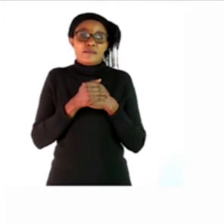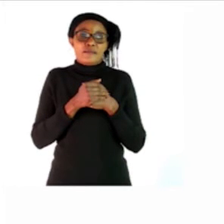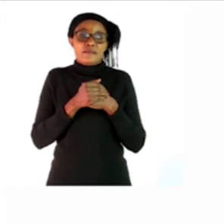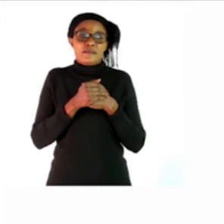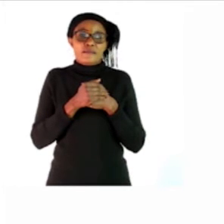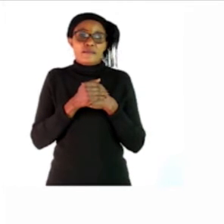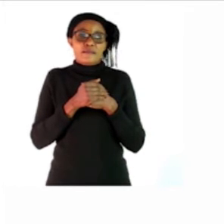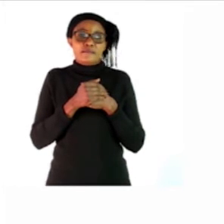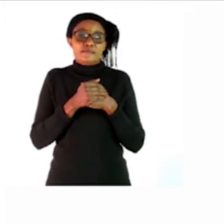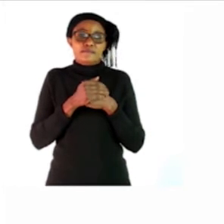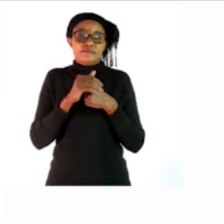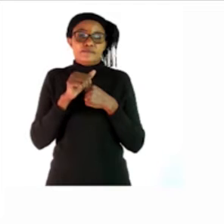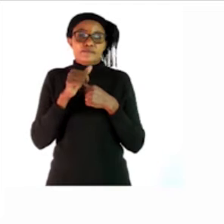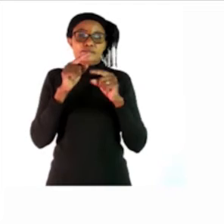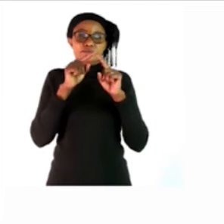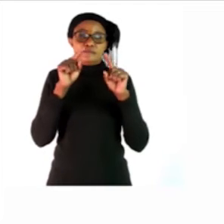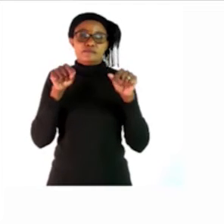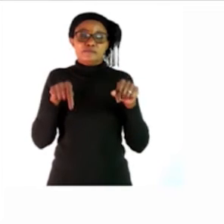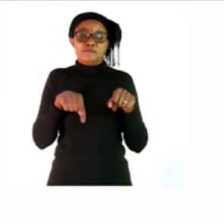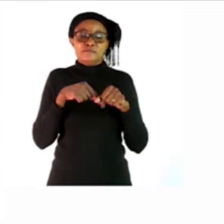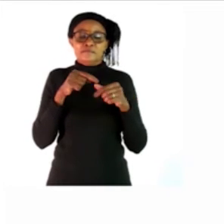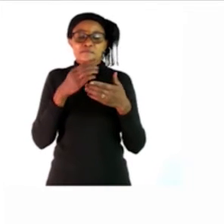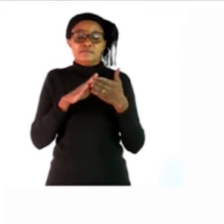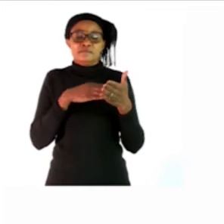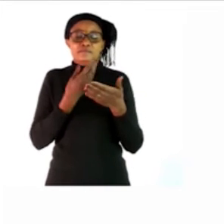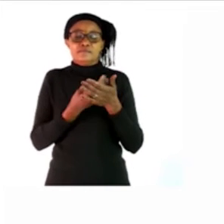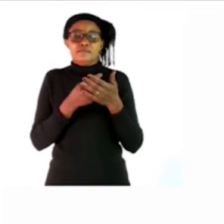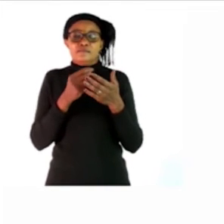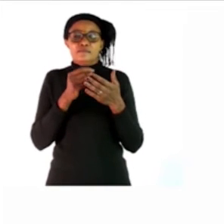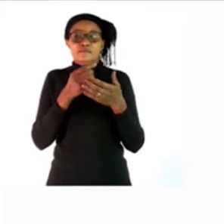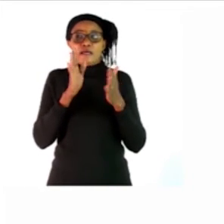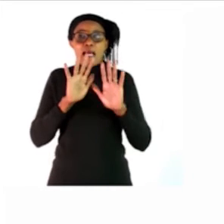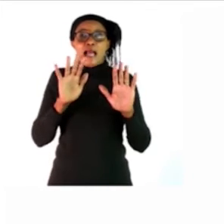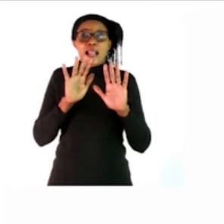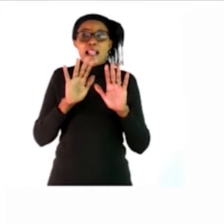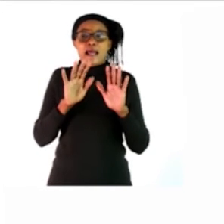The next picture is a crayon and a rubber.